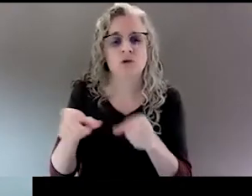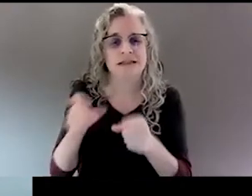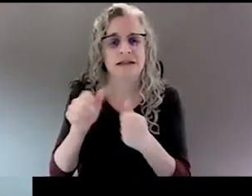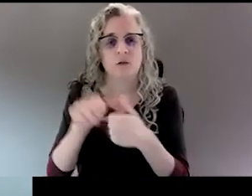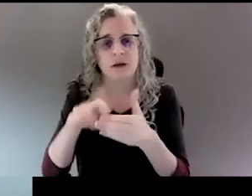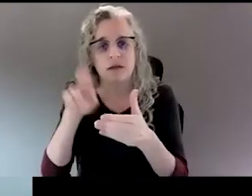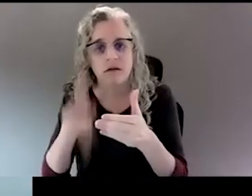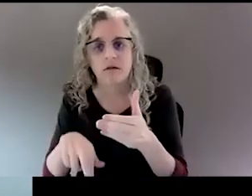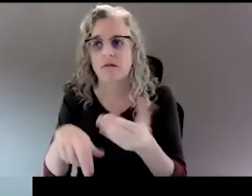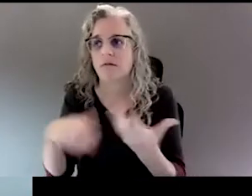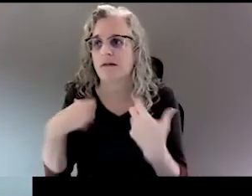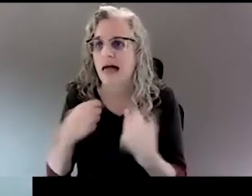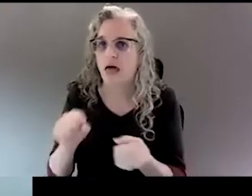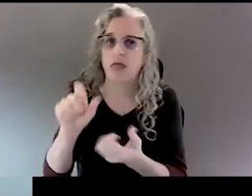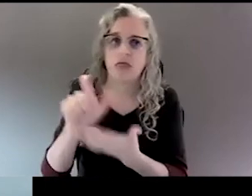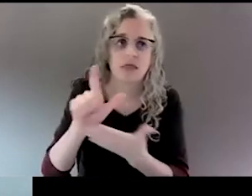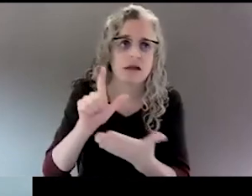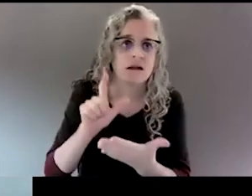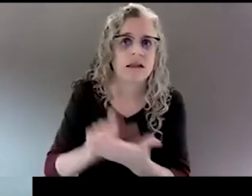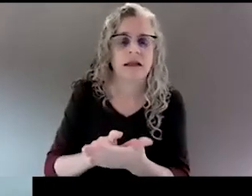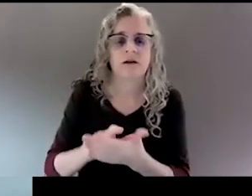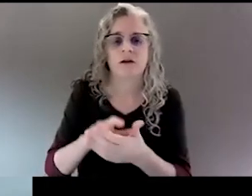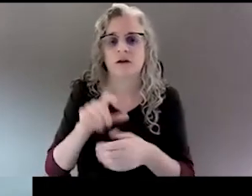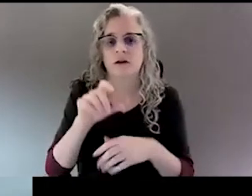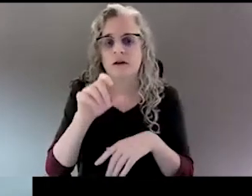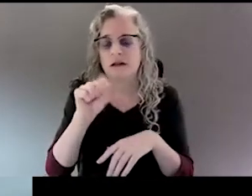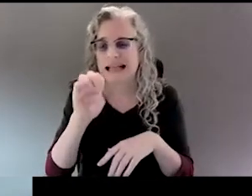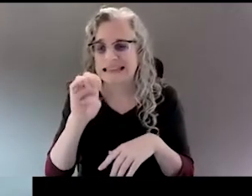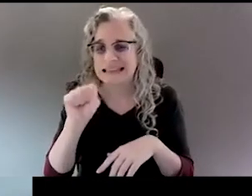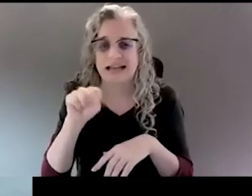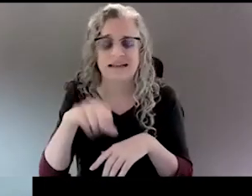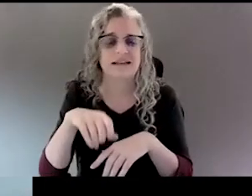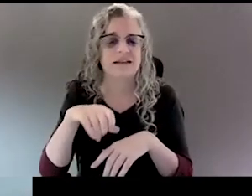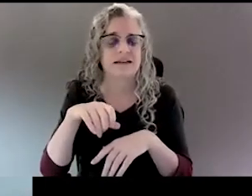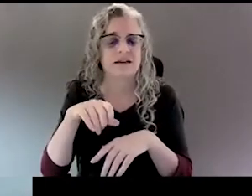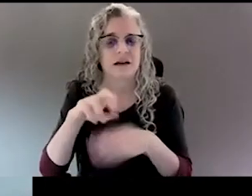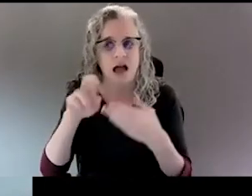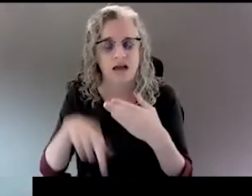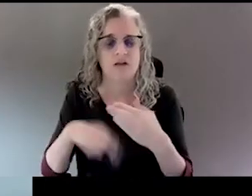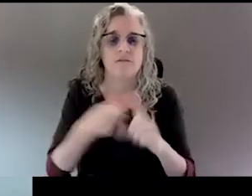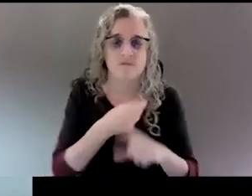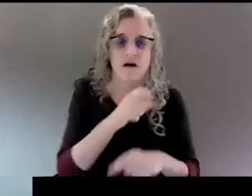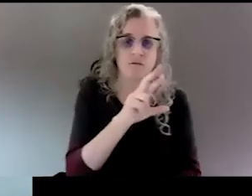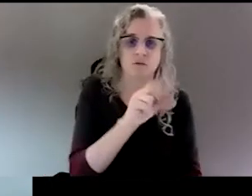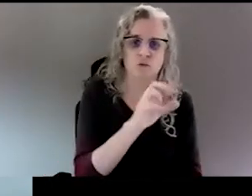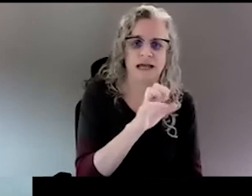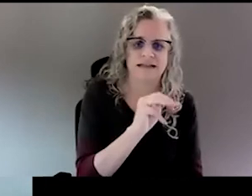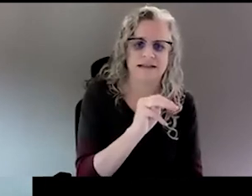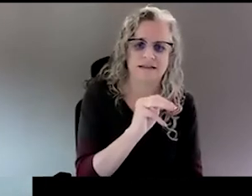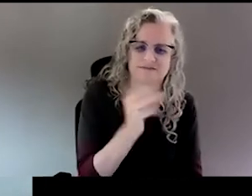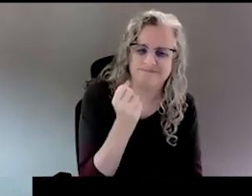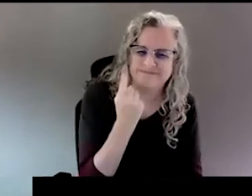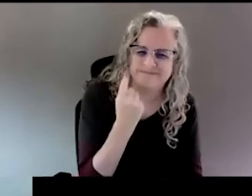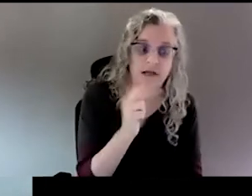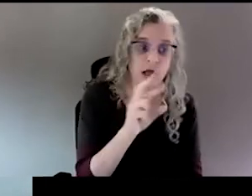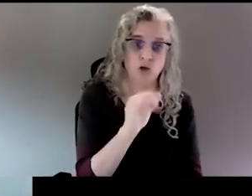the socioeconomic consequences of racism. And this racism that was pretty much instigated a long time ago and